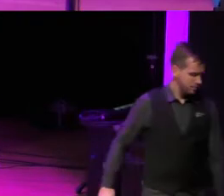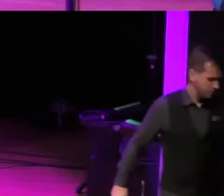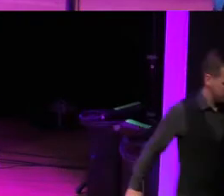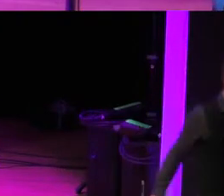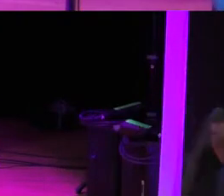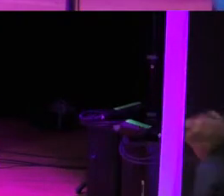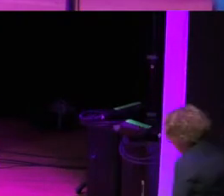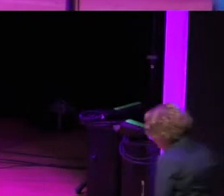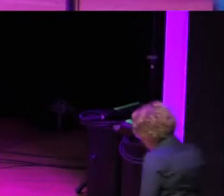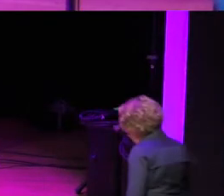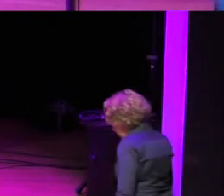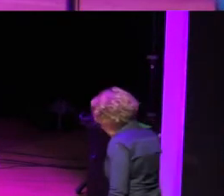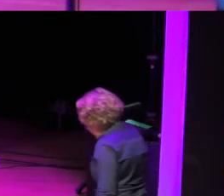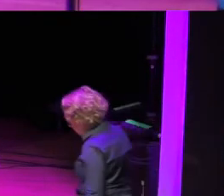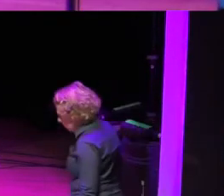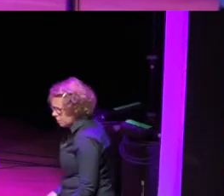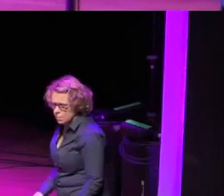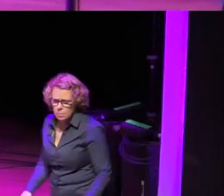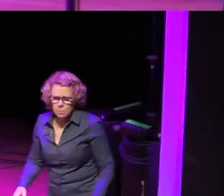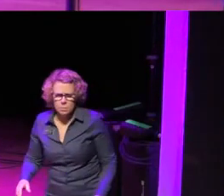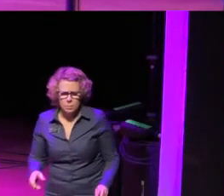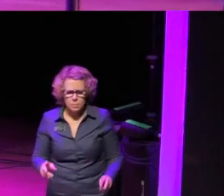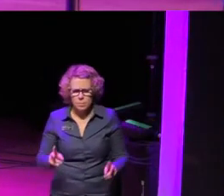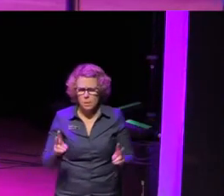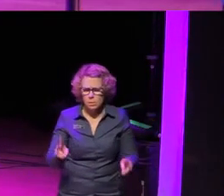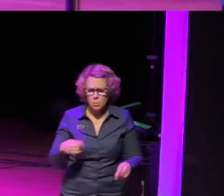Now, first, as I said before, it's